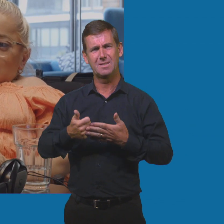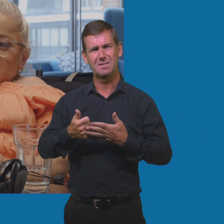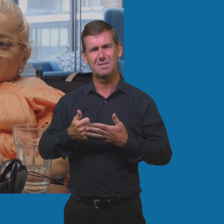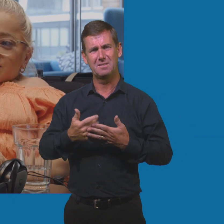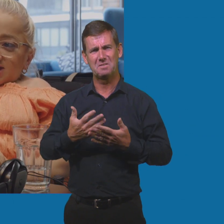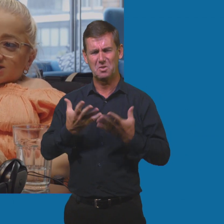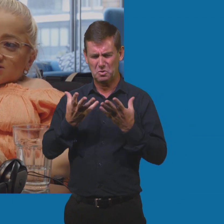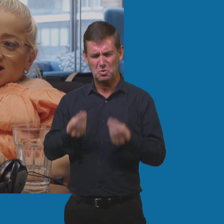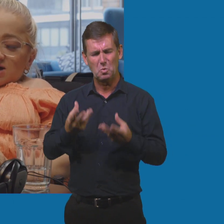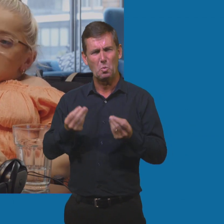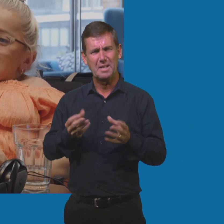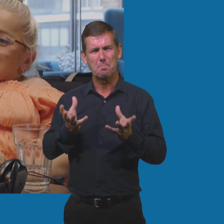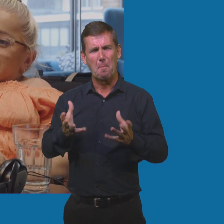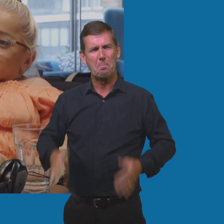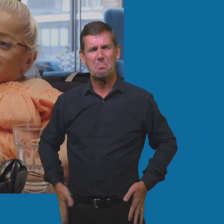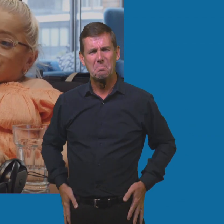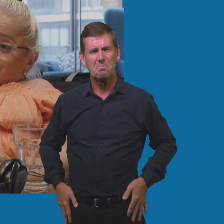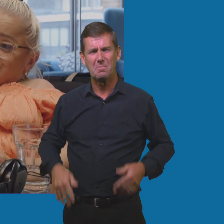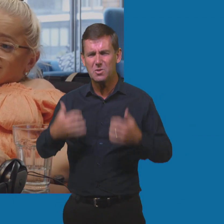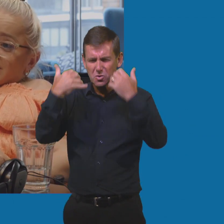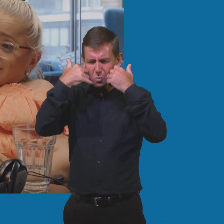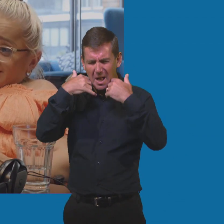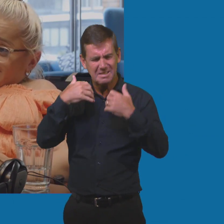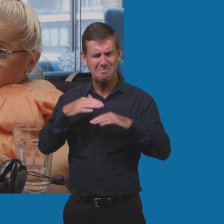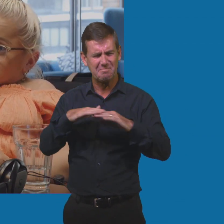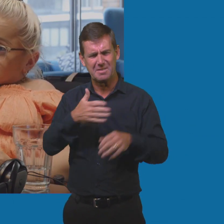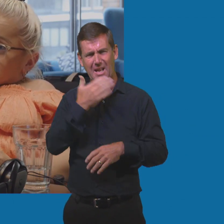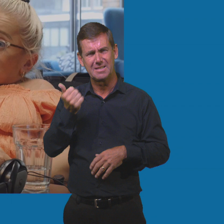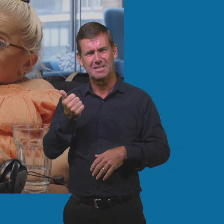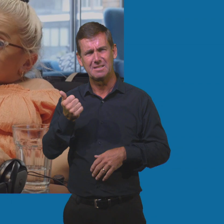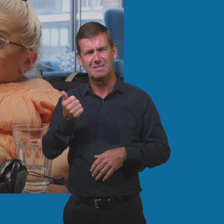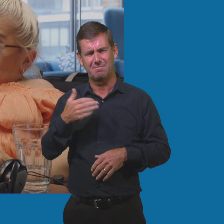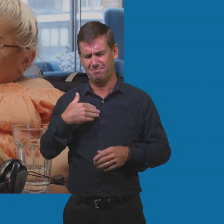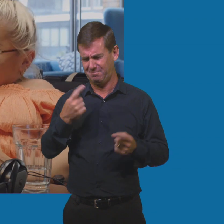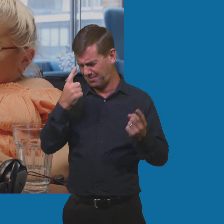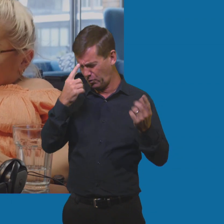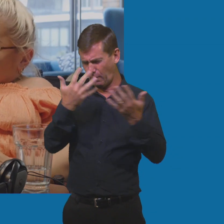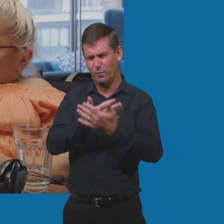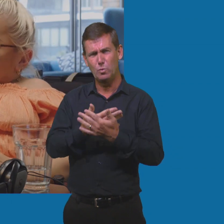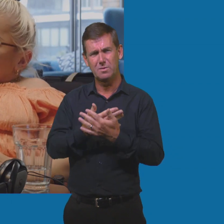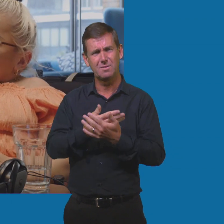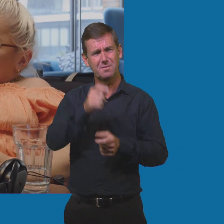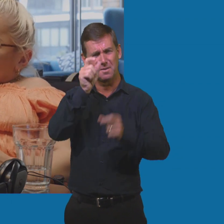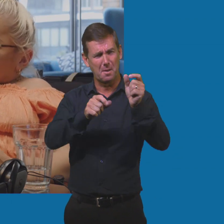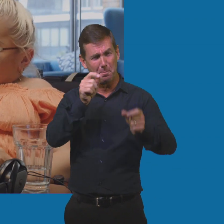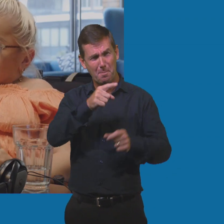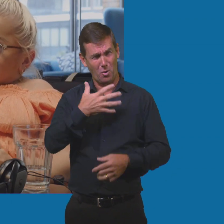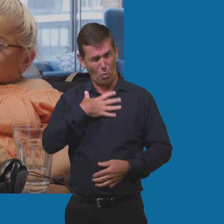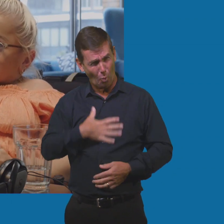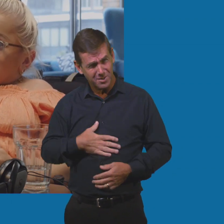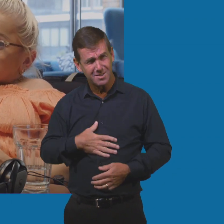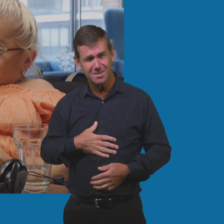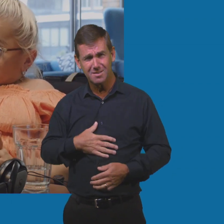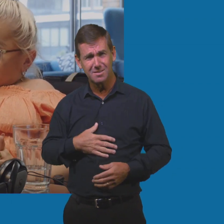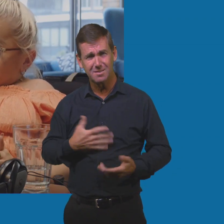are not a pleasant thing. So That is true. I am confused by individuals that want to purposely give